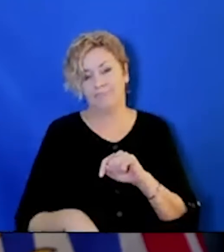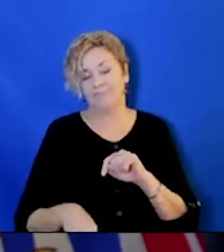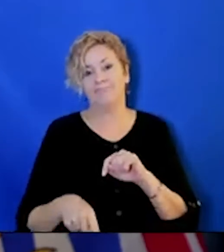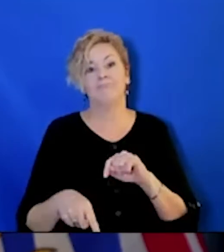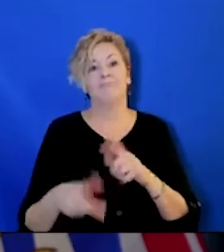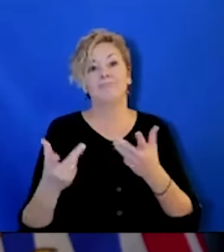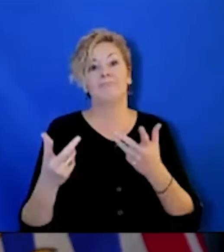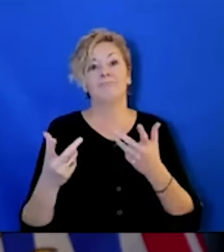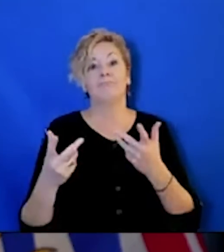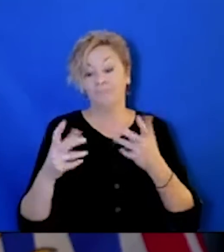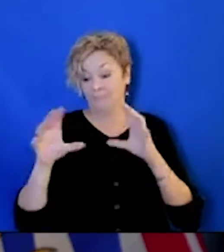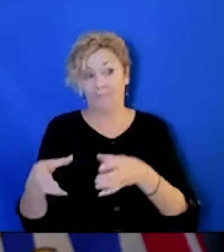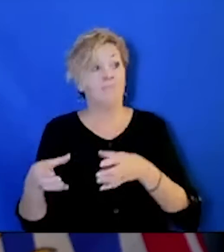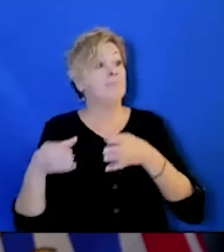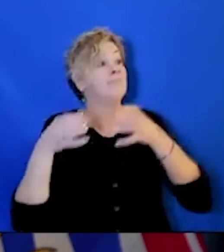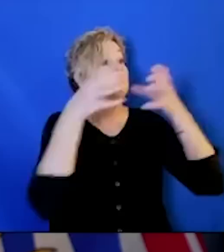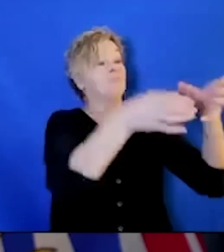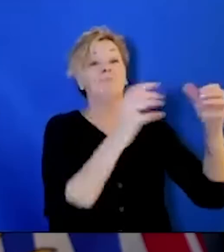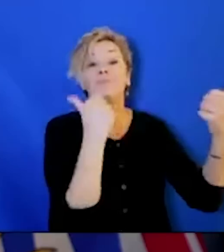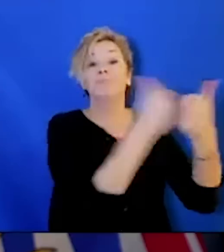the potential for spread in those areas.